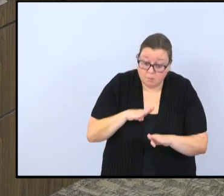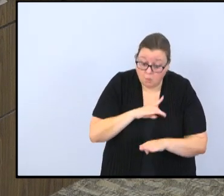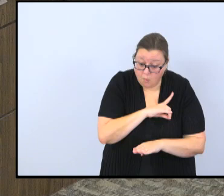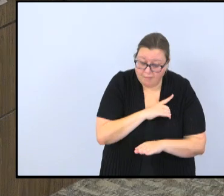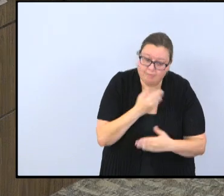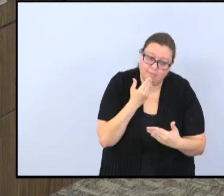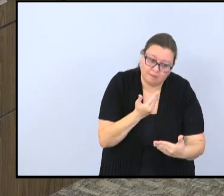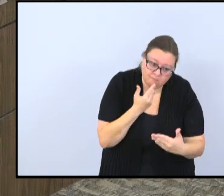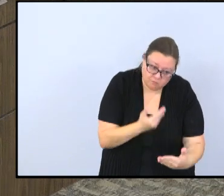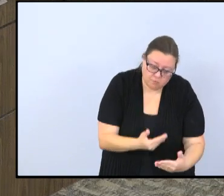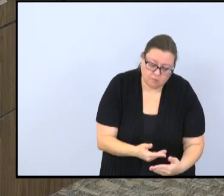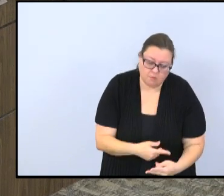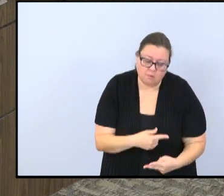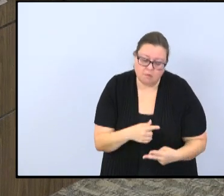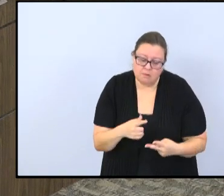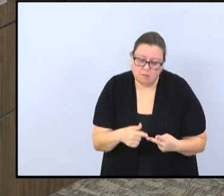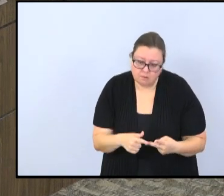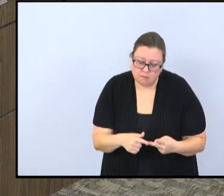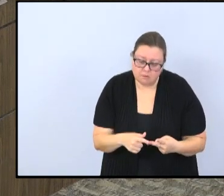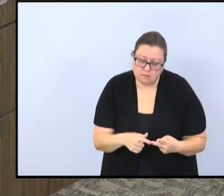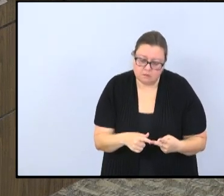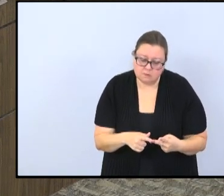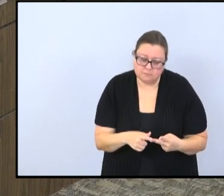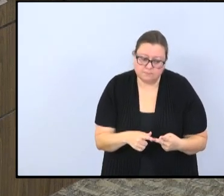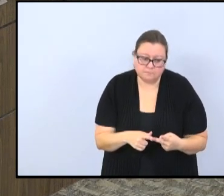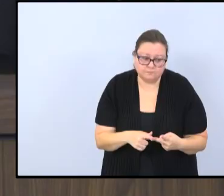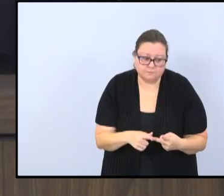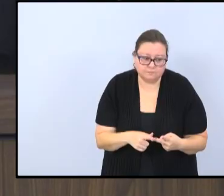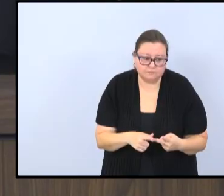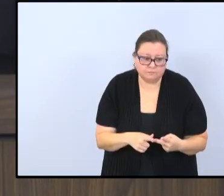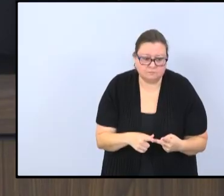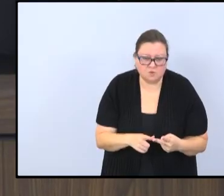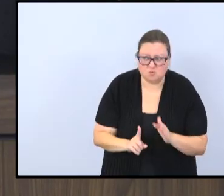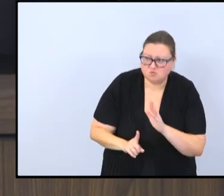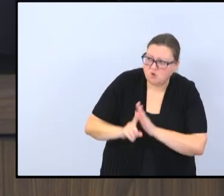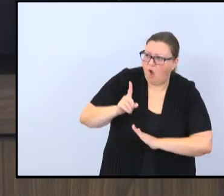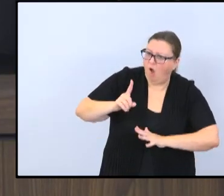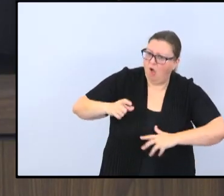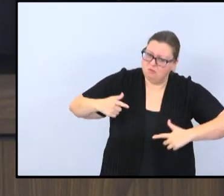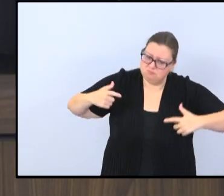I also think you're large in stature